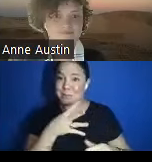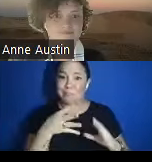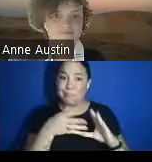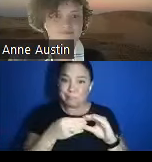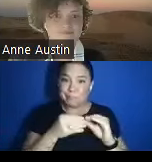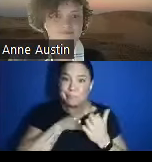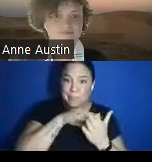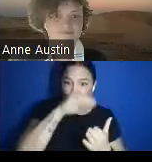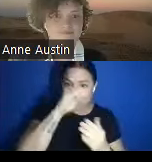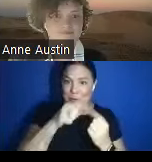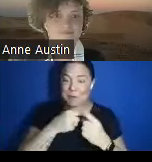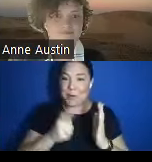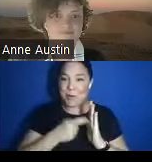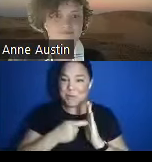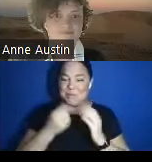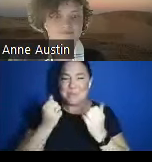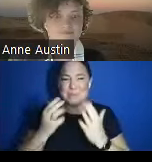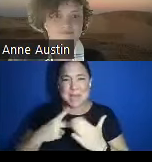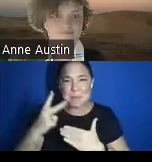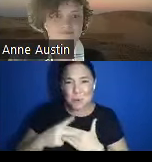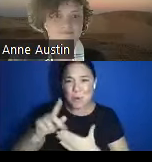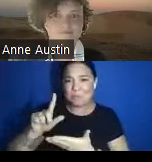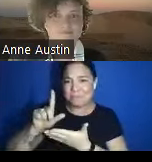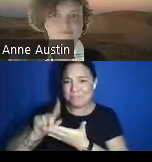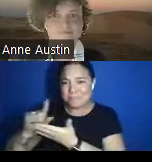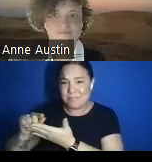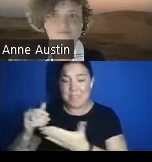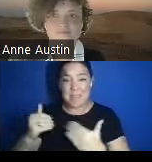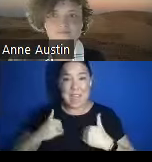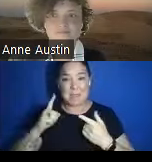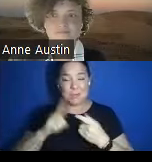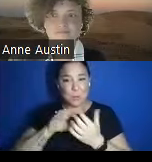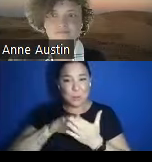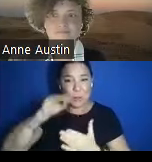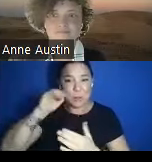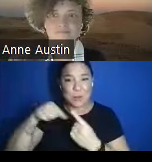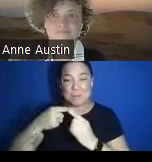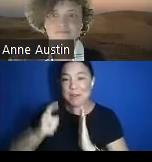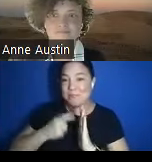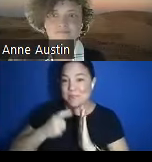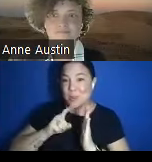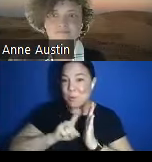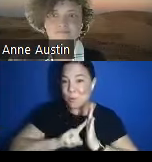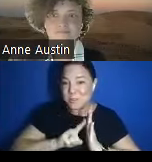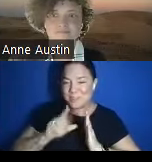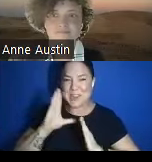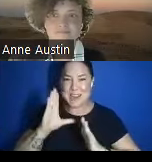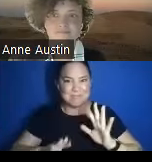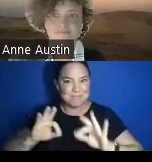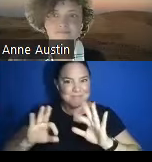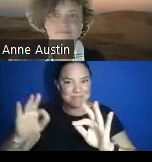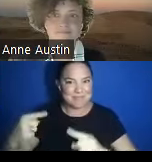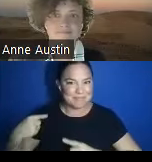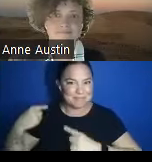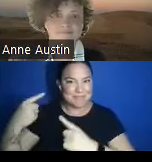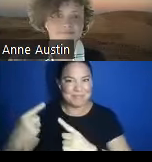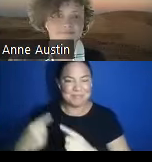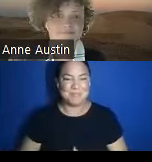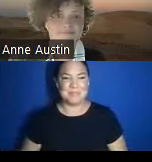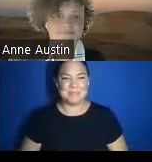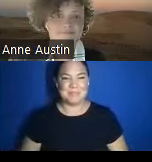have lots of programs and publications to keep you up to date with archaeological research and discoveries, and we,